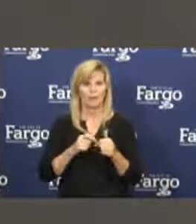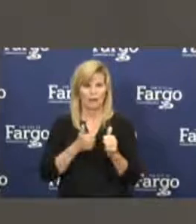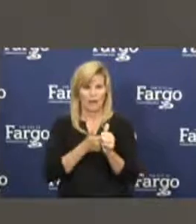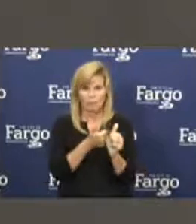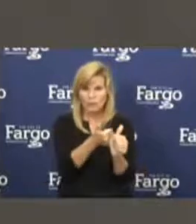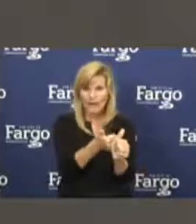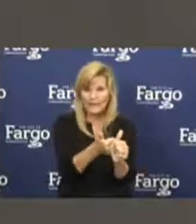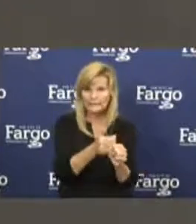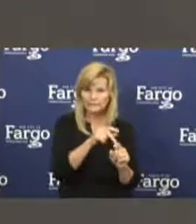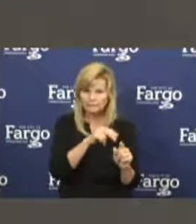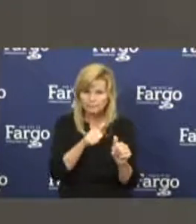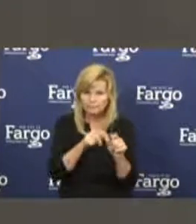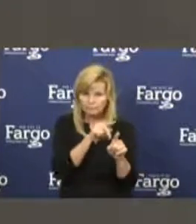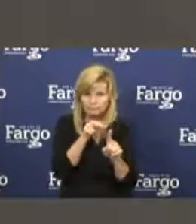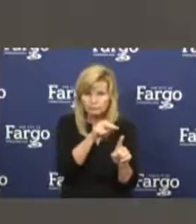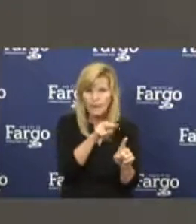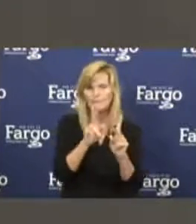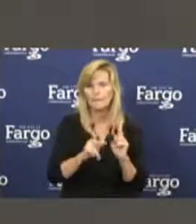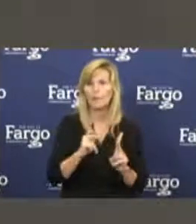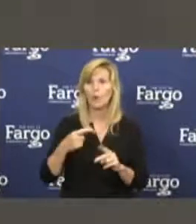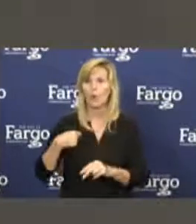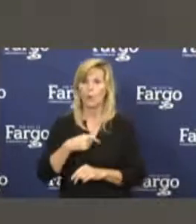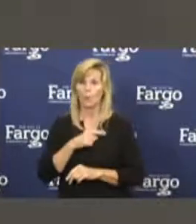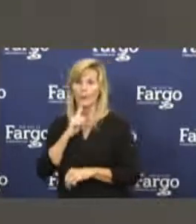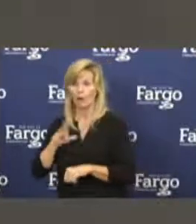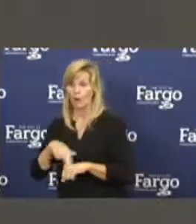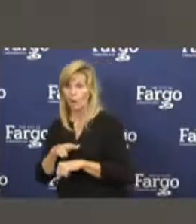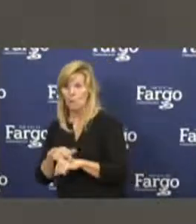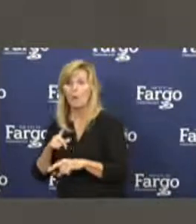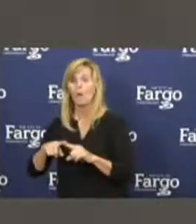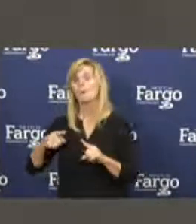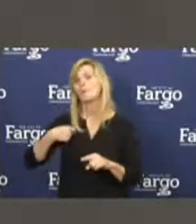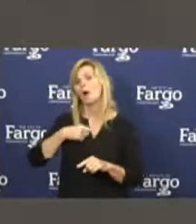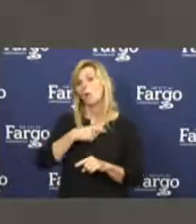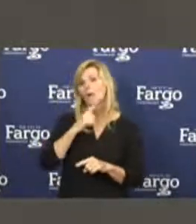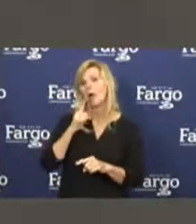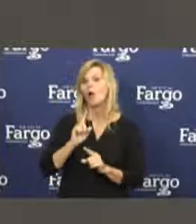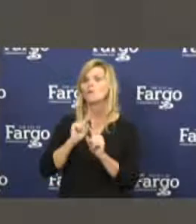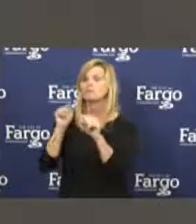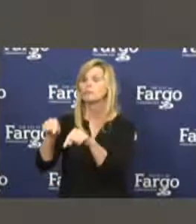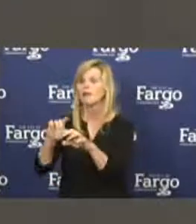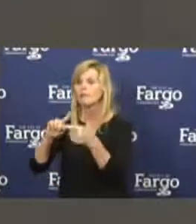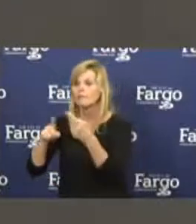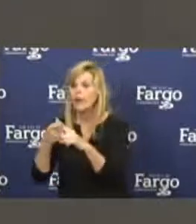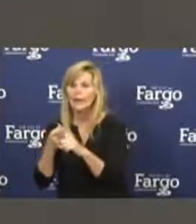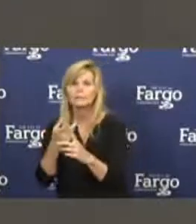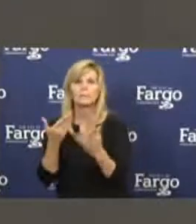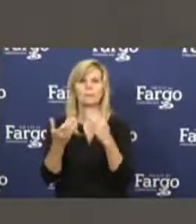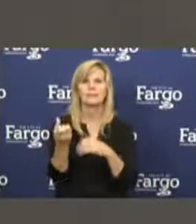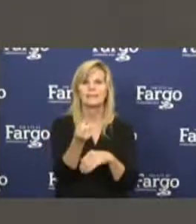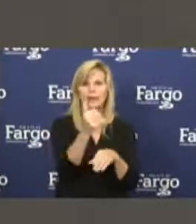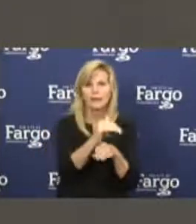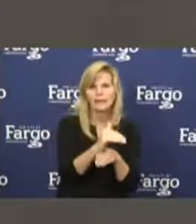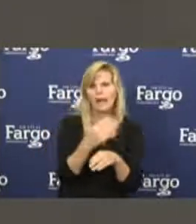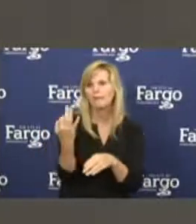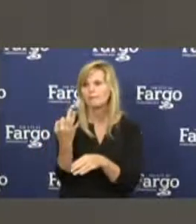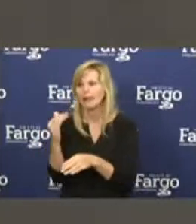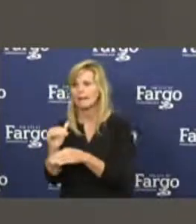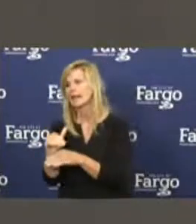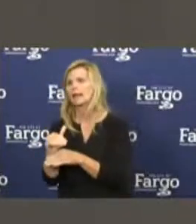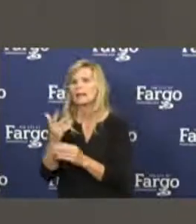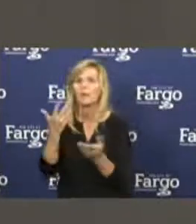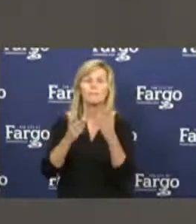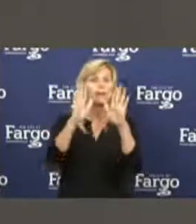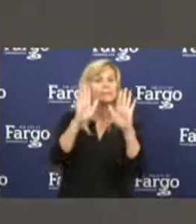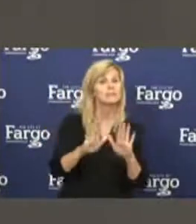efforts. We are more mobile, we are going out, we are seeing groups of friends, maybe Saturday night and Friday night, maybe